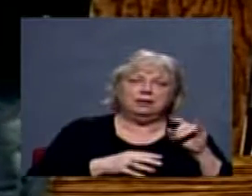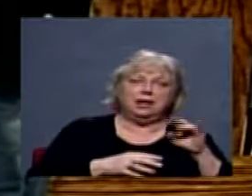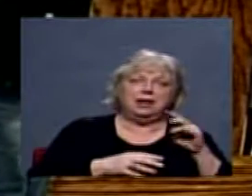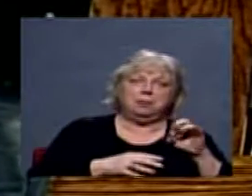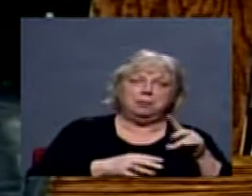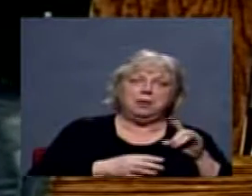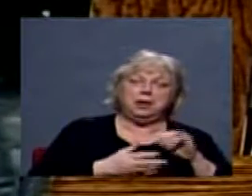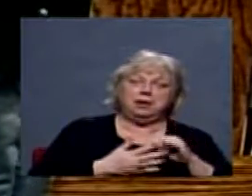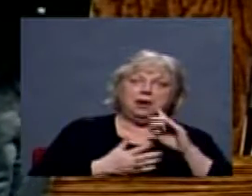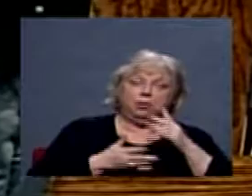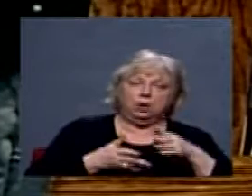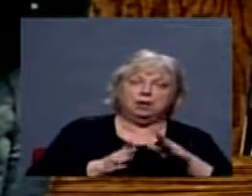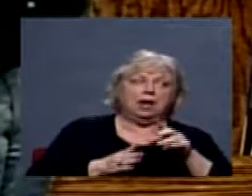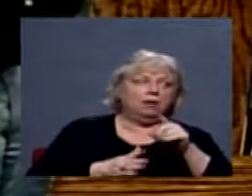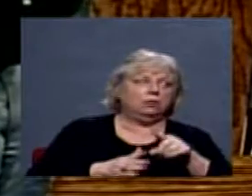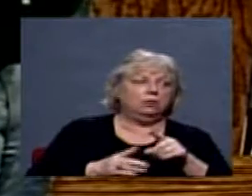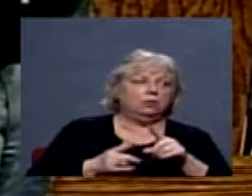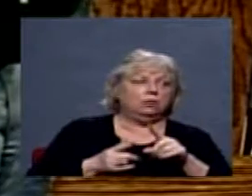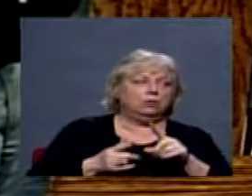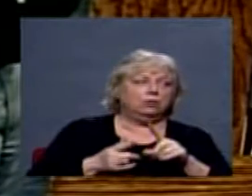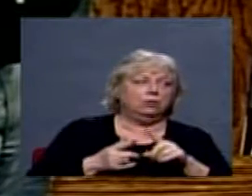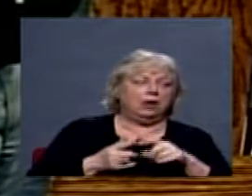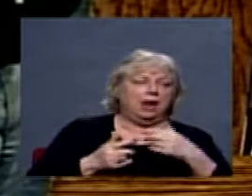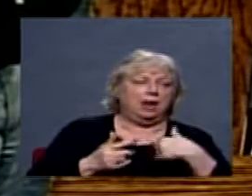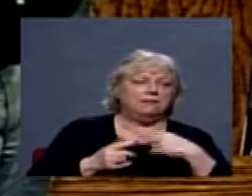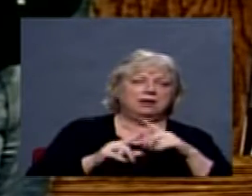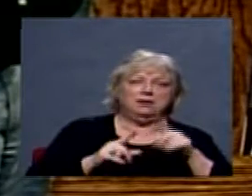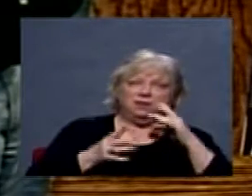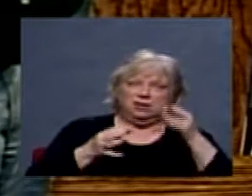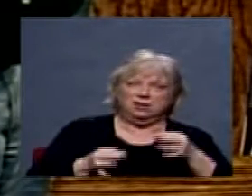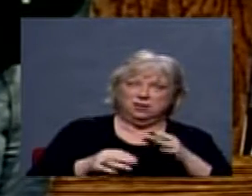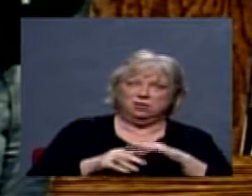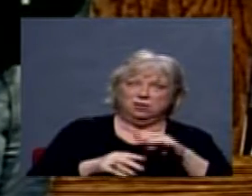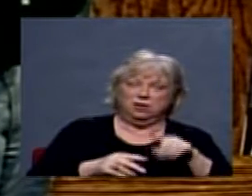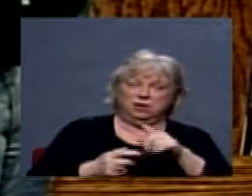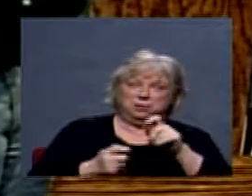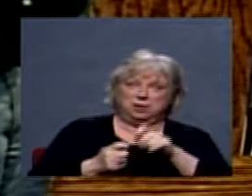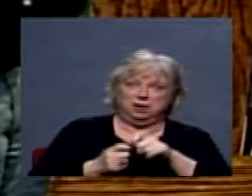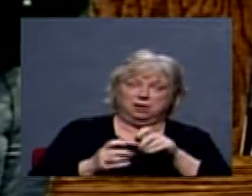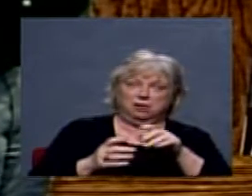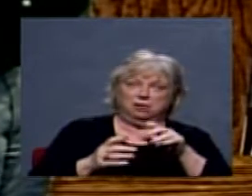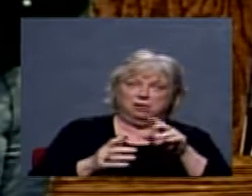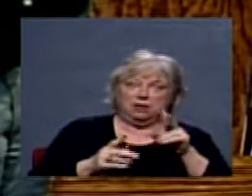would basically allow you to have a different decision on this particular application?